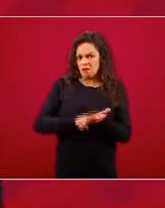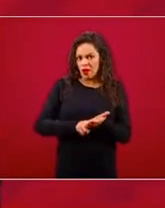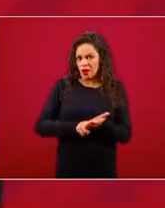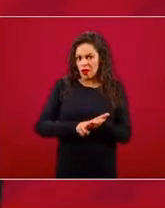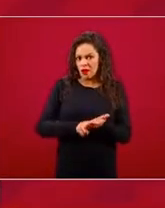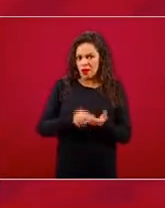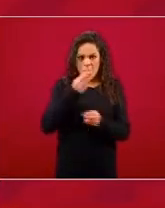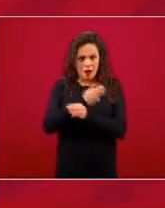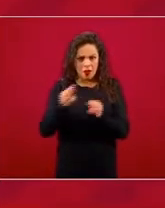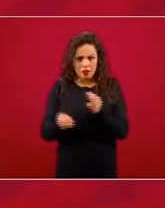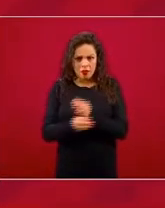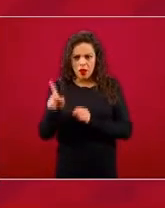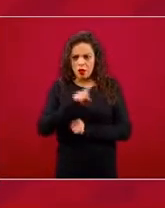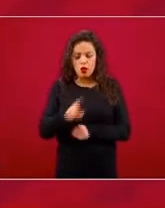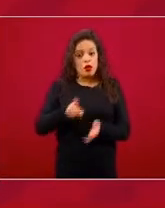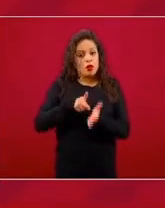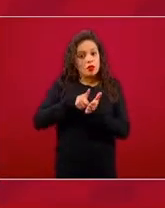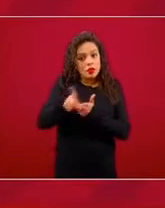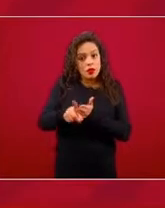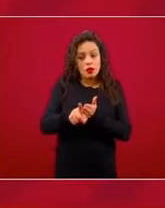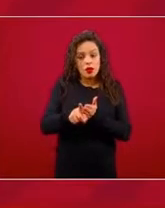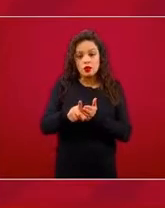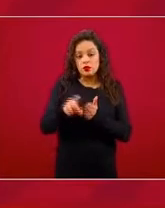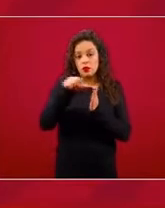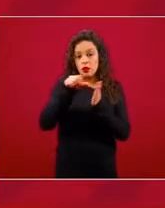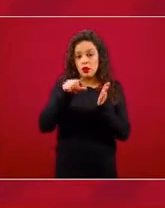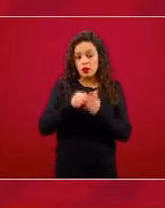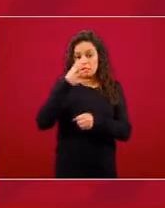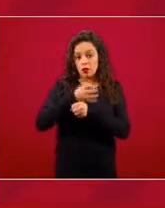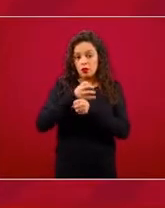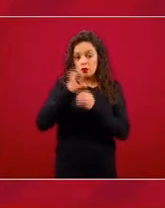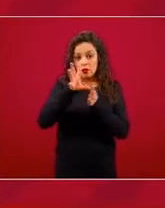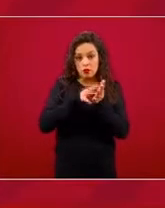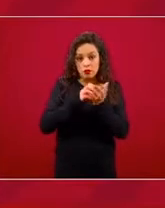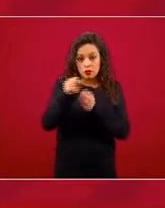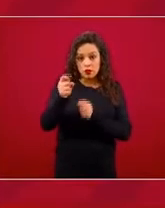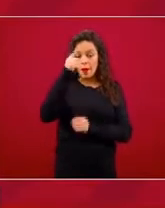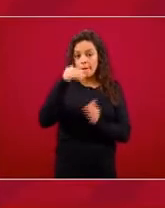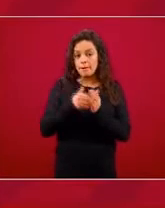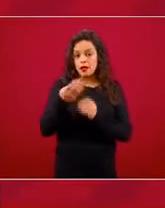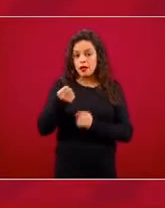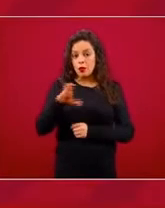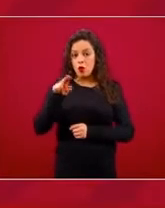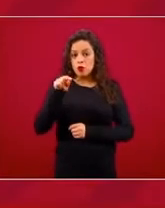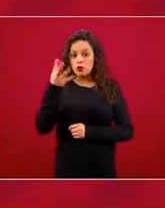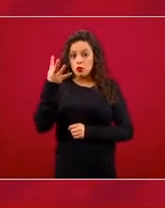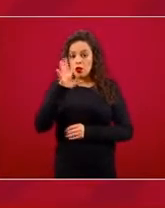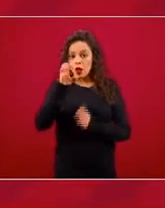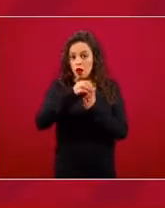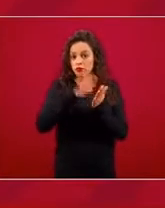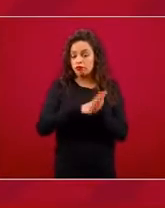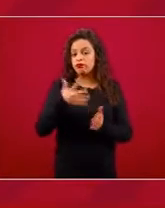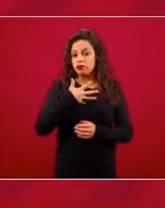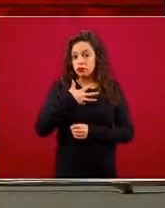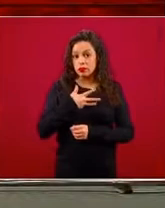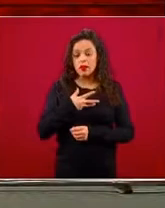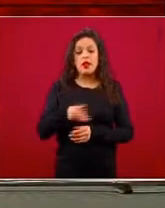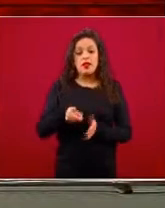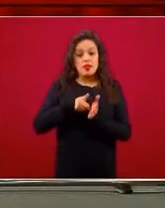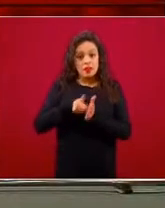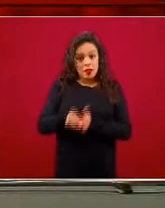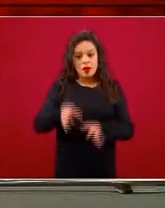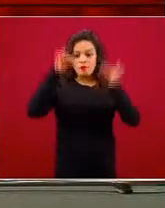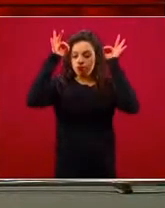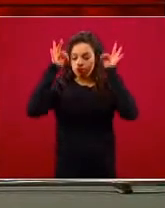it's integrated in the Constitution in Article 4 since 1984. And for it to become a real right, for it to be completely